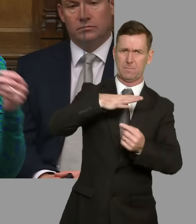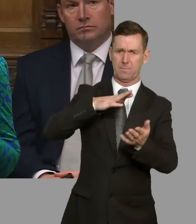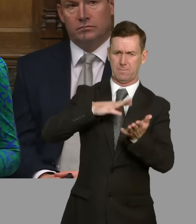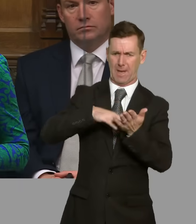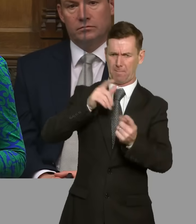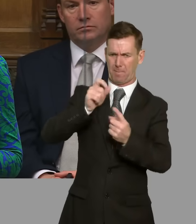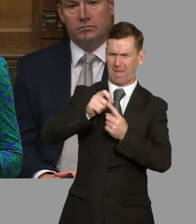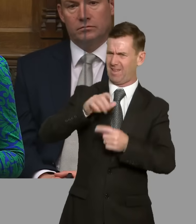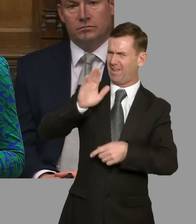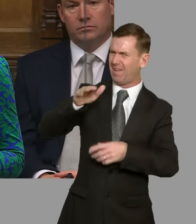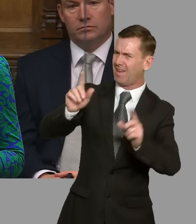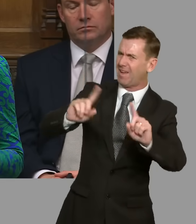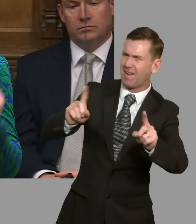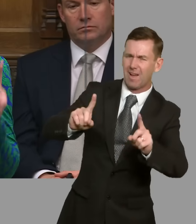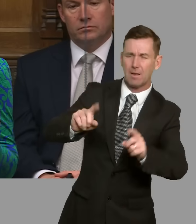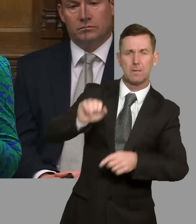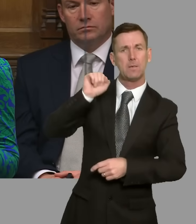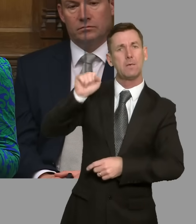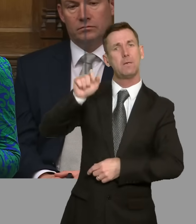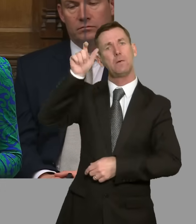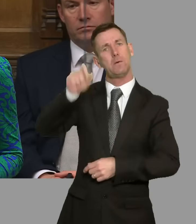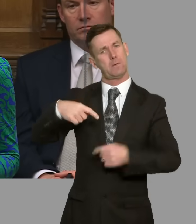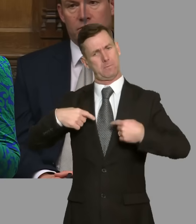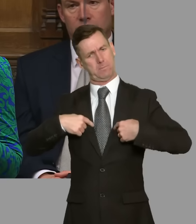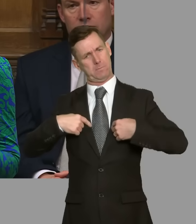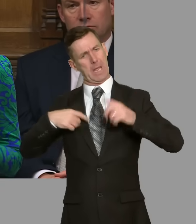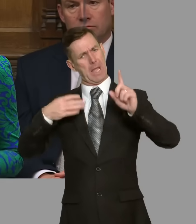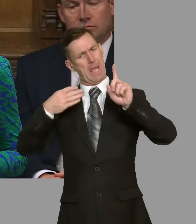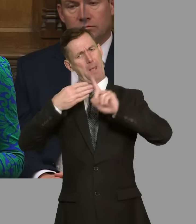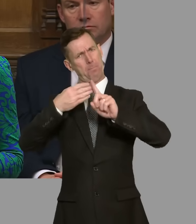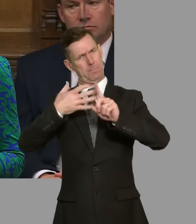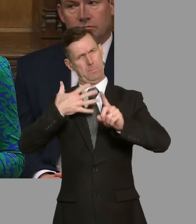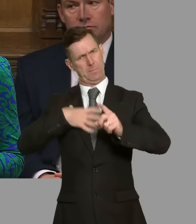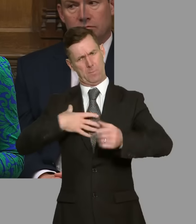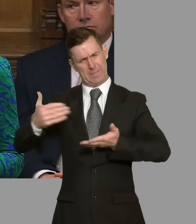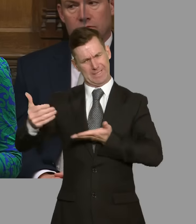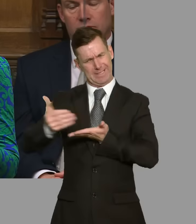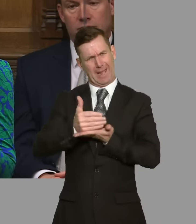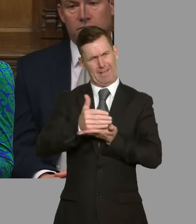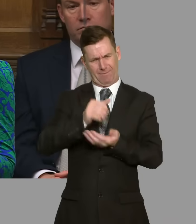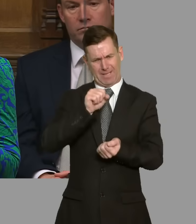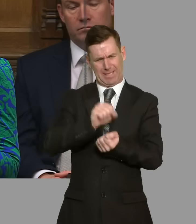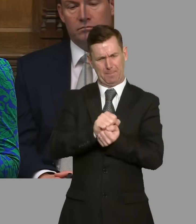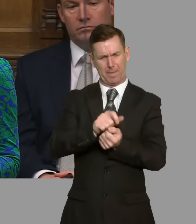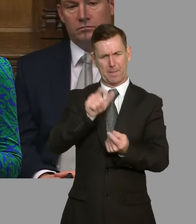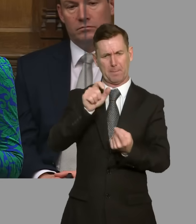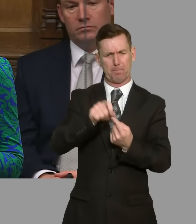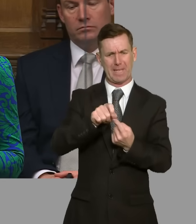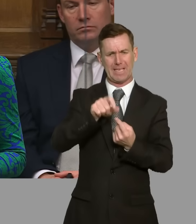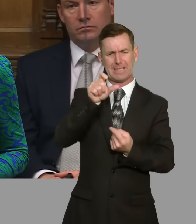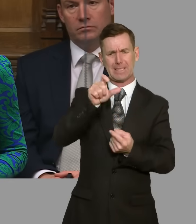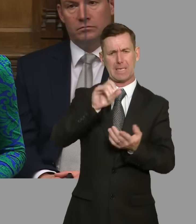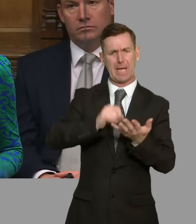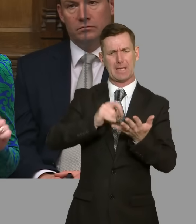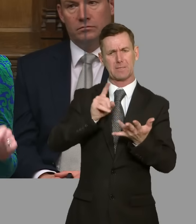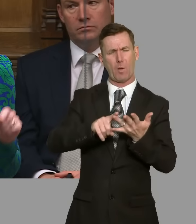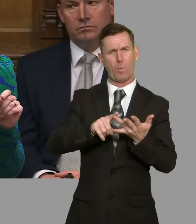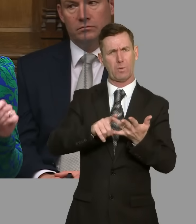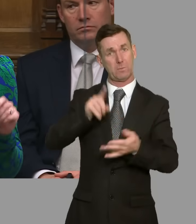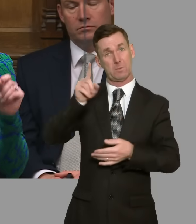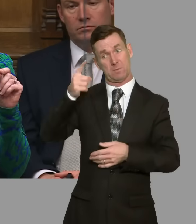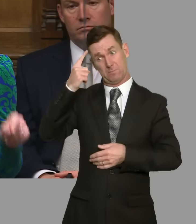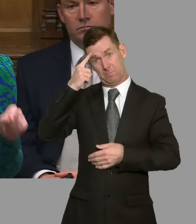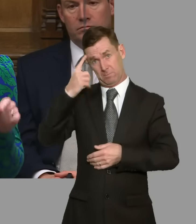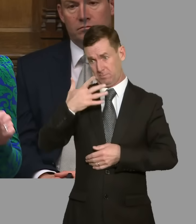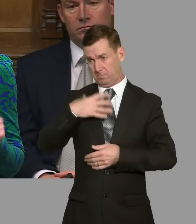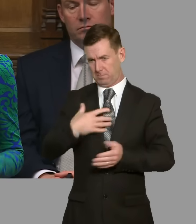to save PCSOs, whilst proposing to substantially increase the precept, all at the same time as planning to increase